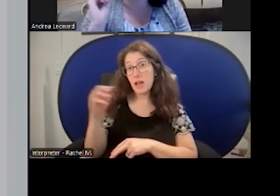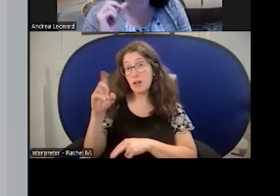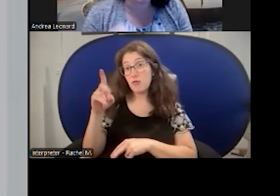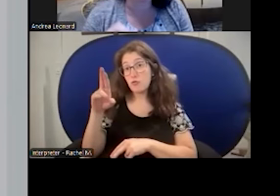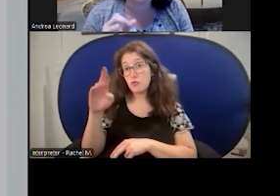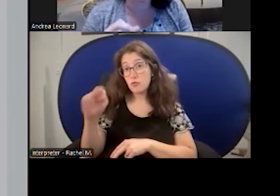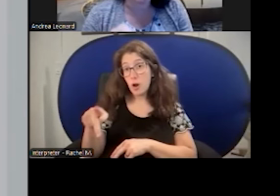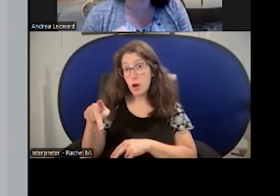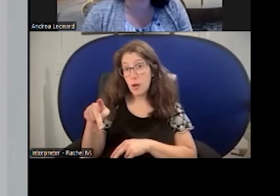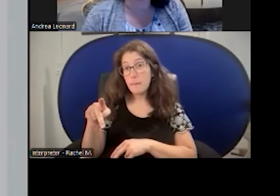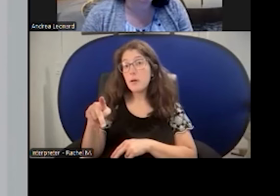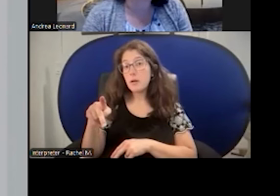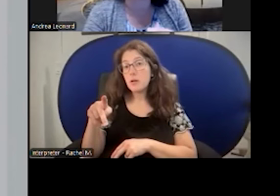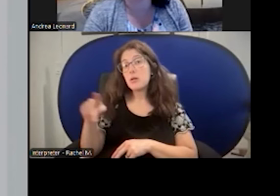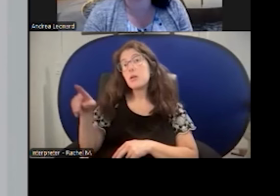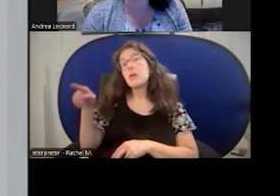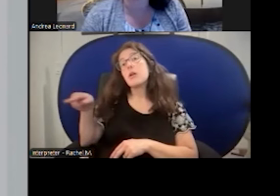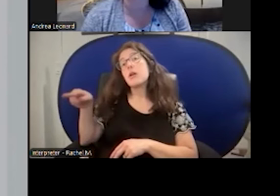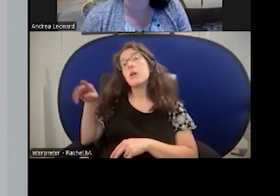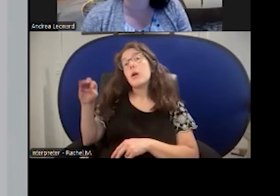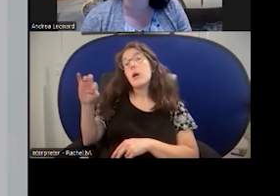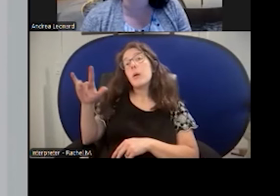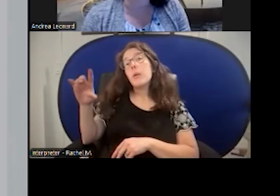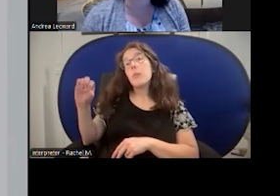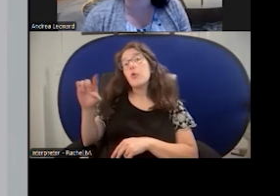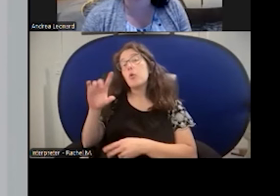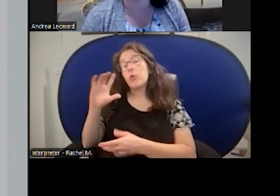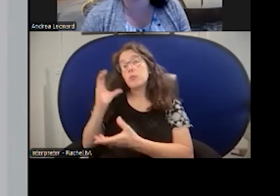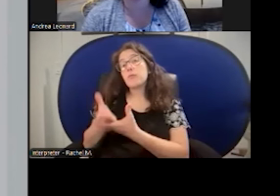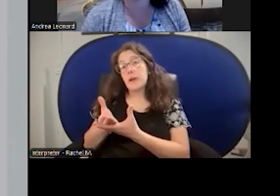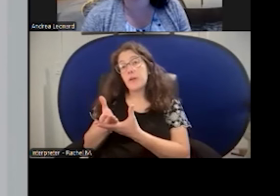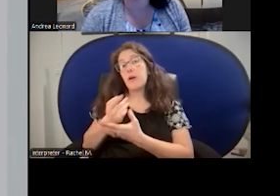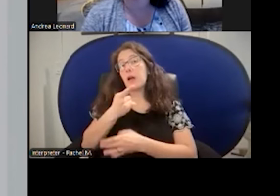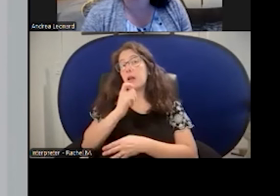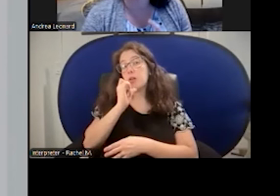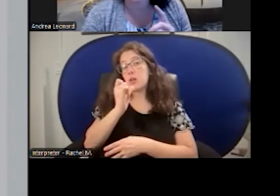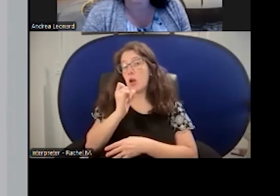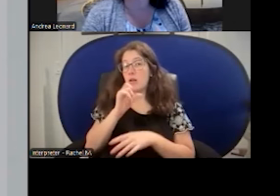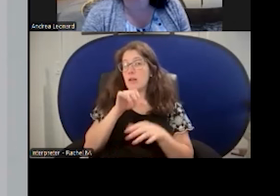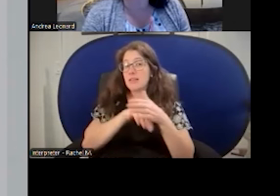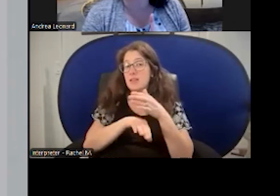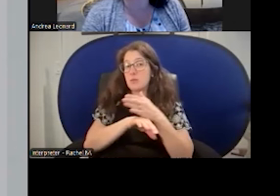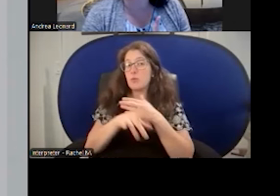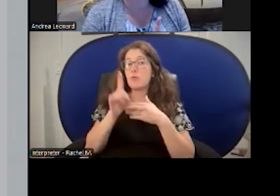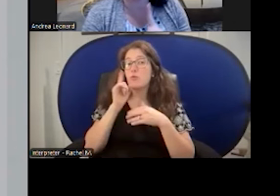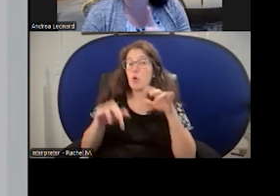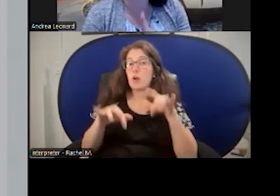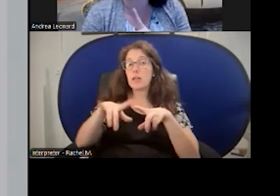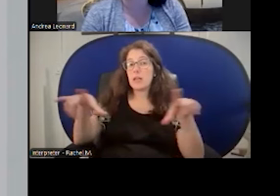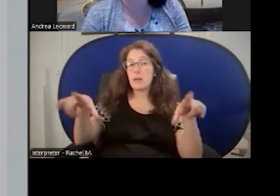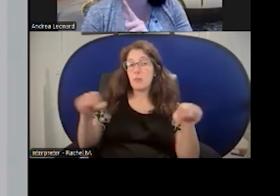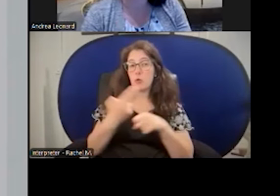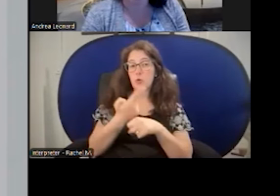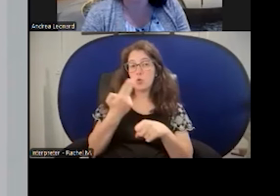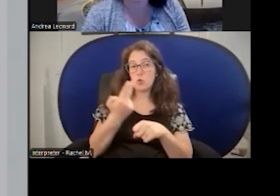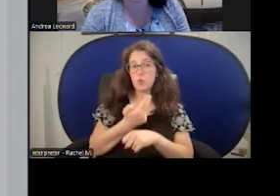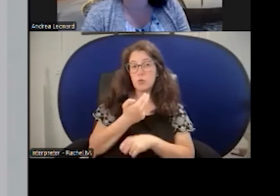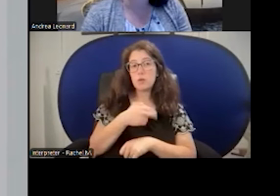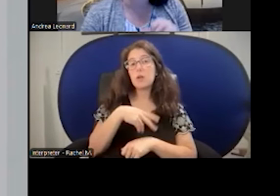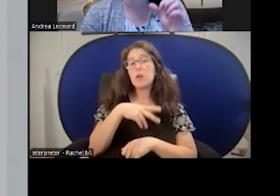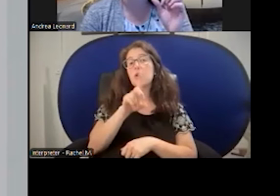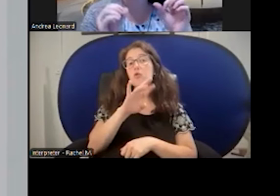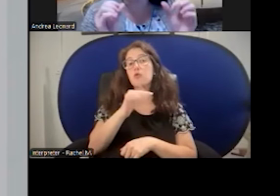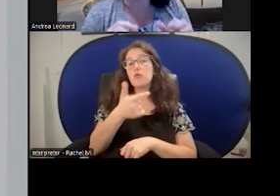have been verified by Moodle as not accessible for keyboard use. I have got drag and drop onto